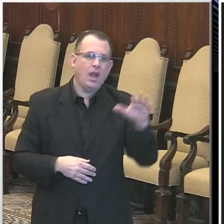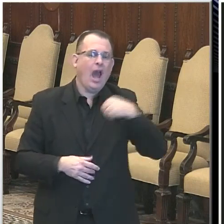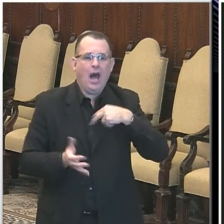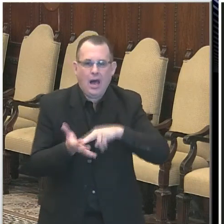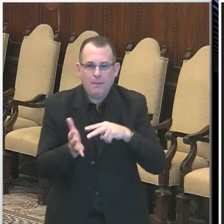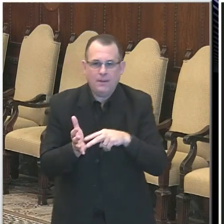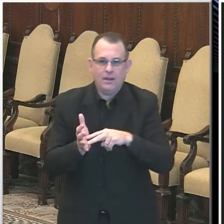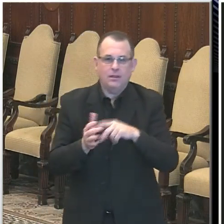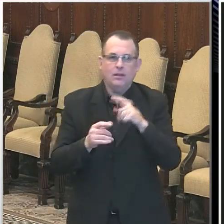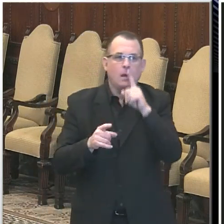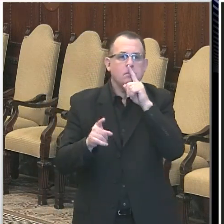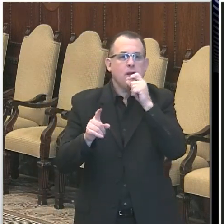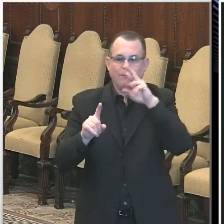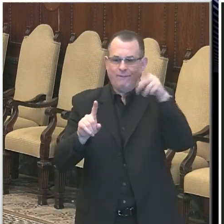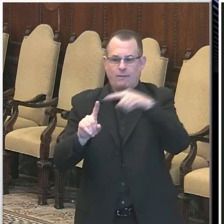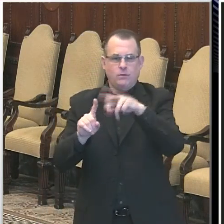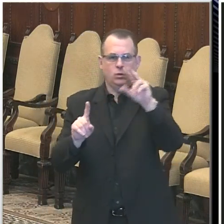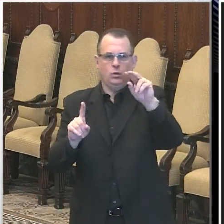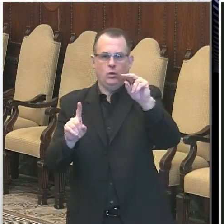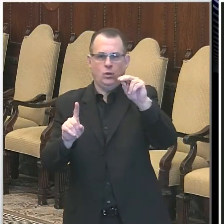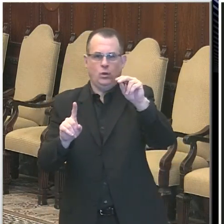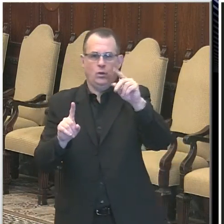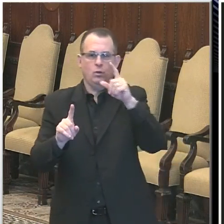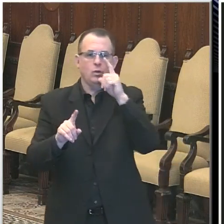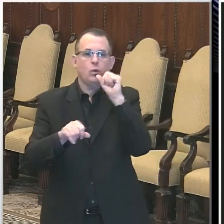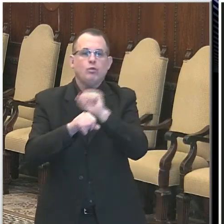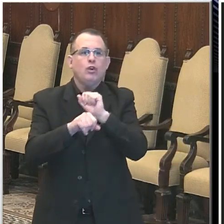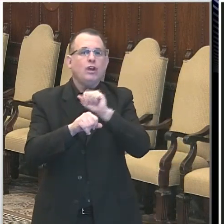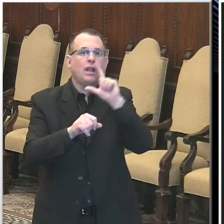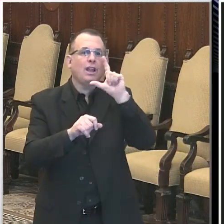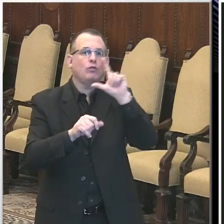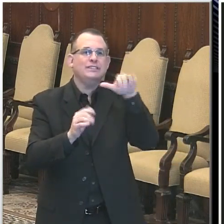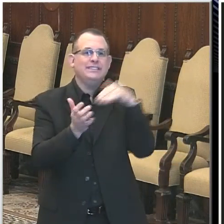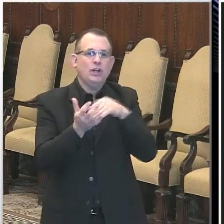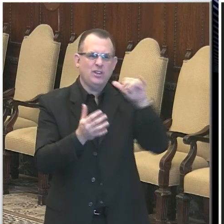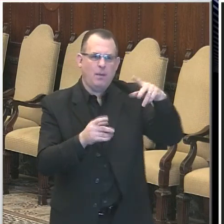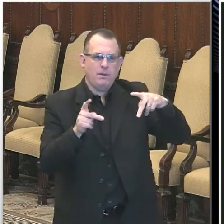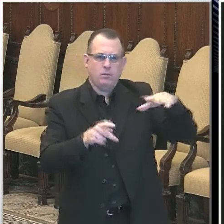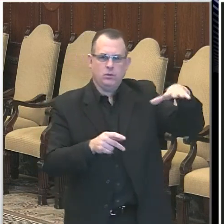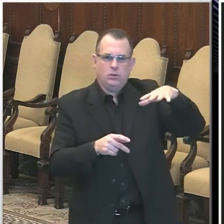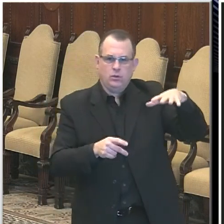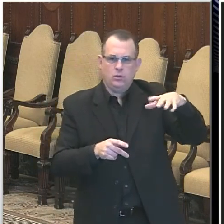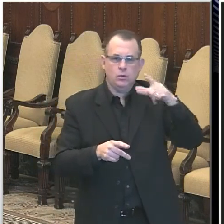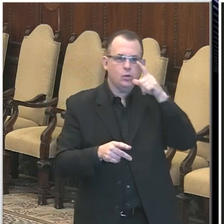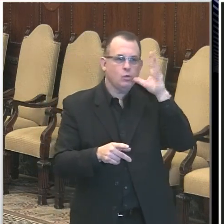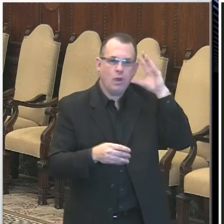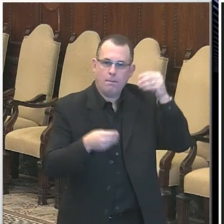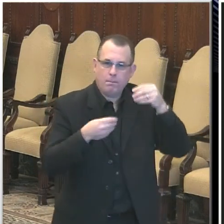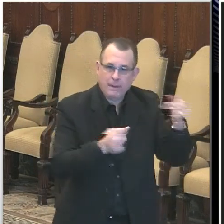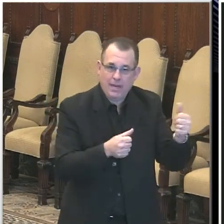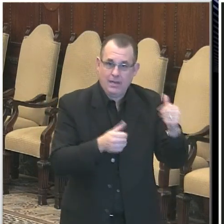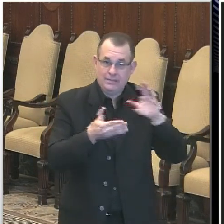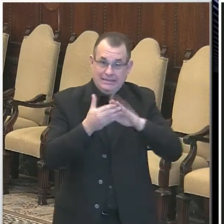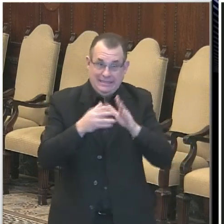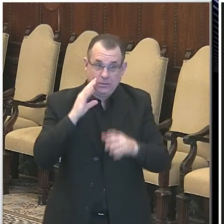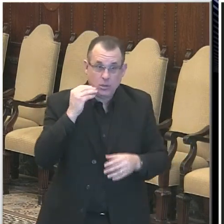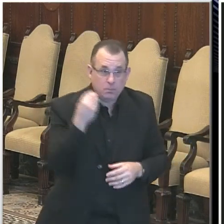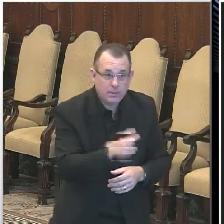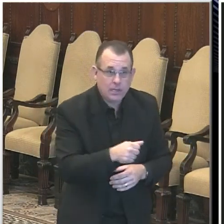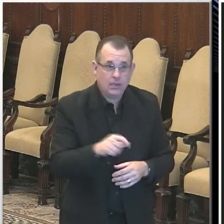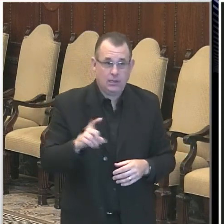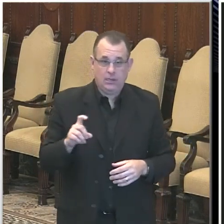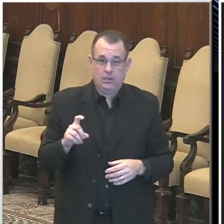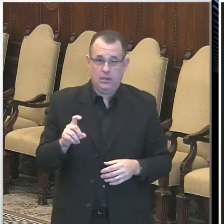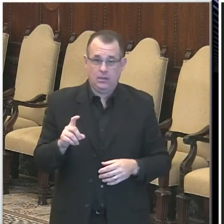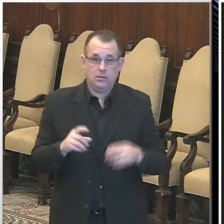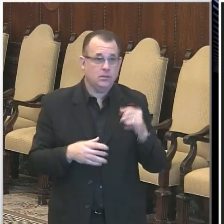the people that work at the Leocore Center, are they being paid for out of the city's rainy day fund?